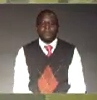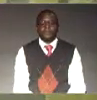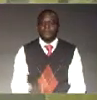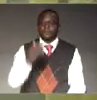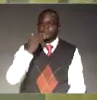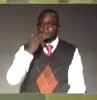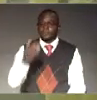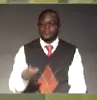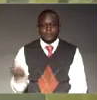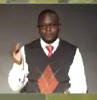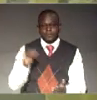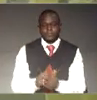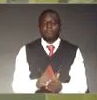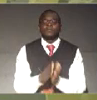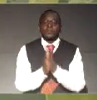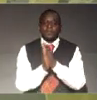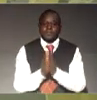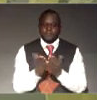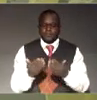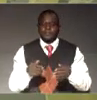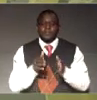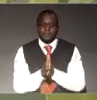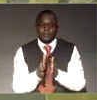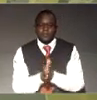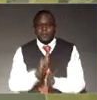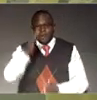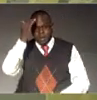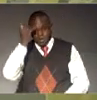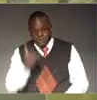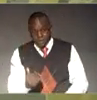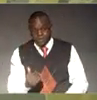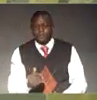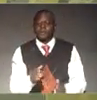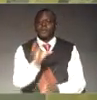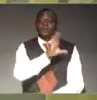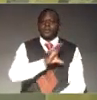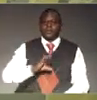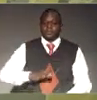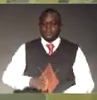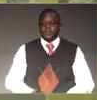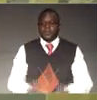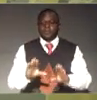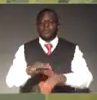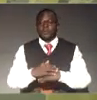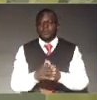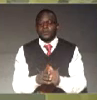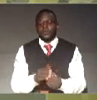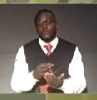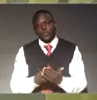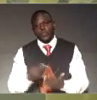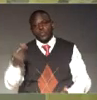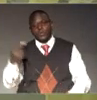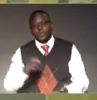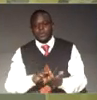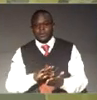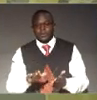Thanks, Bule, once again for that story and, of course, explaining why the Christians' feet are washed on Holy Thursday. And, of course, it's